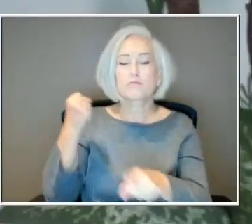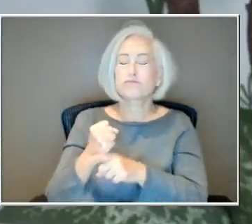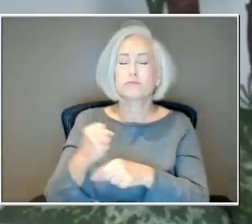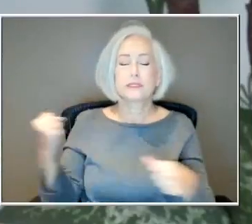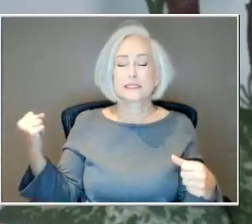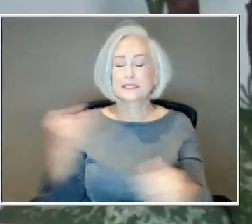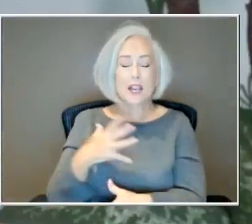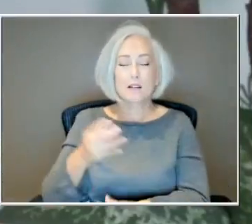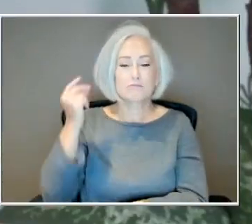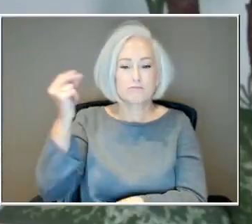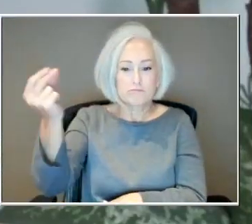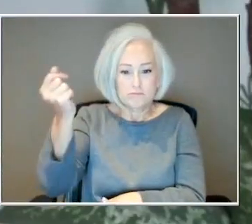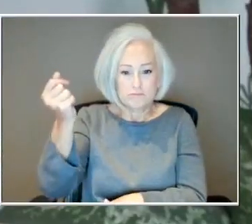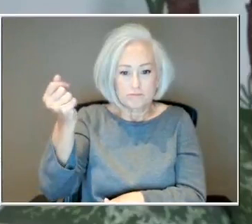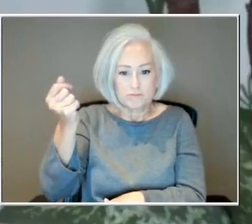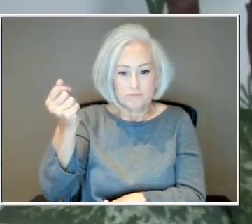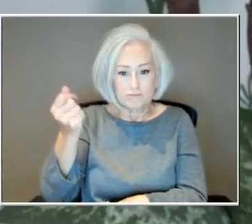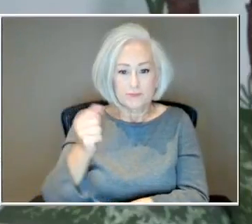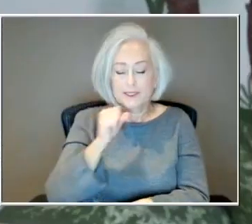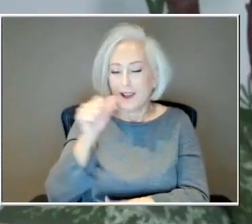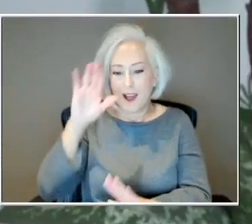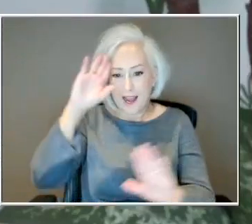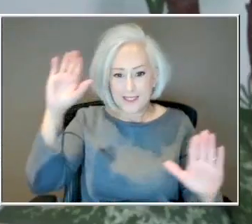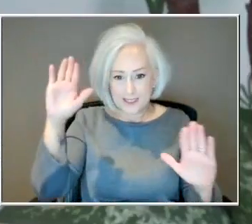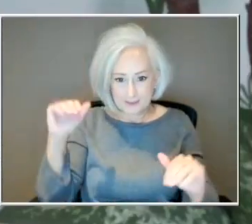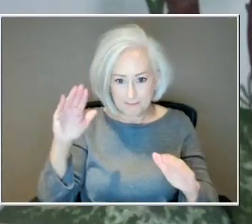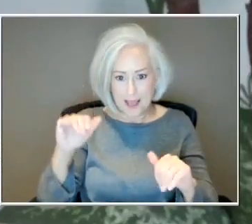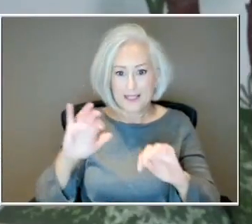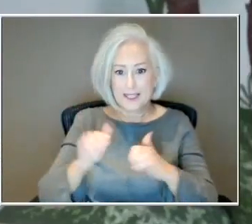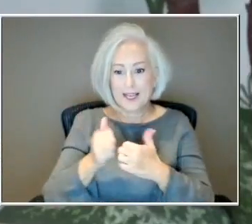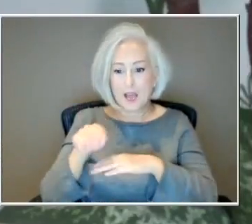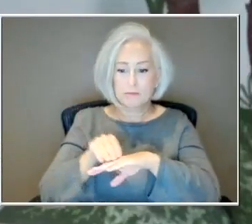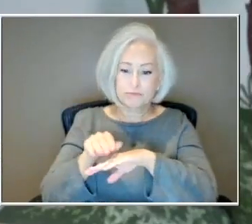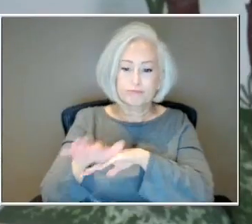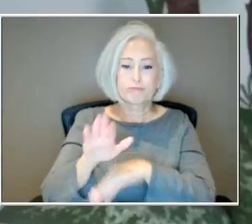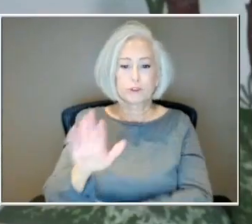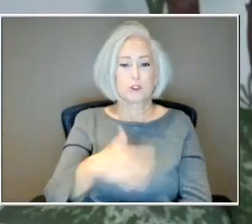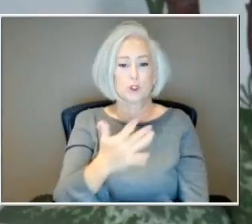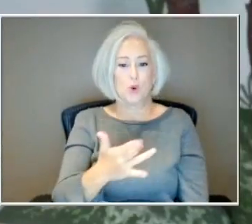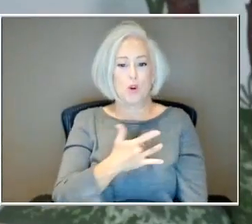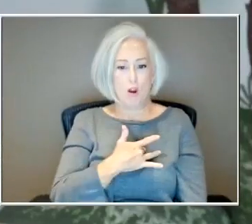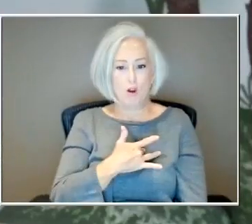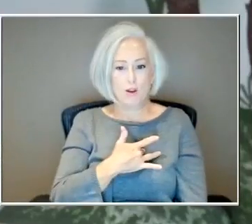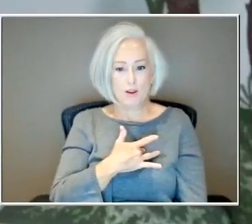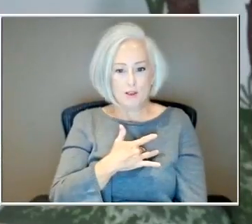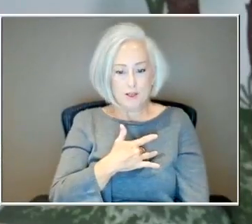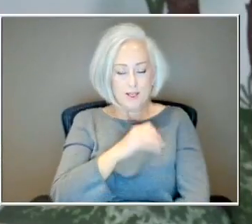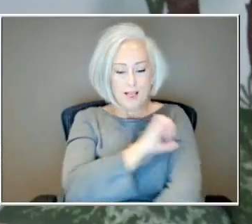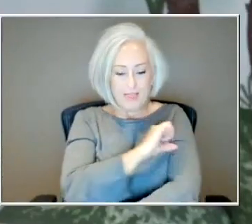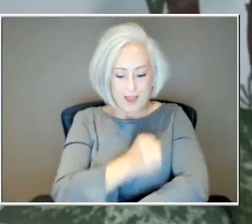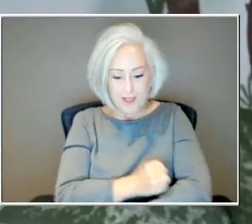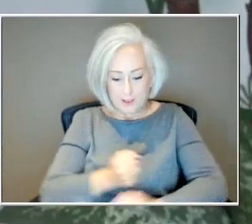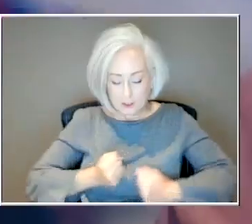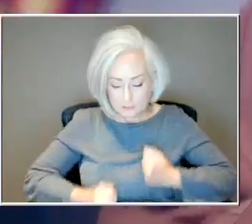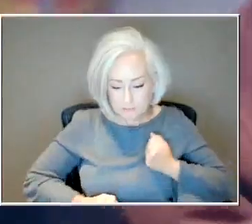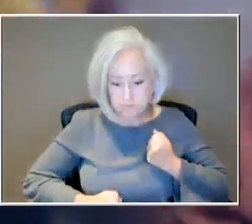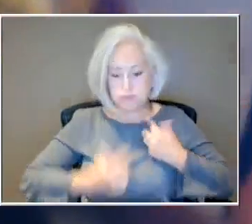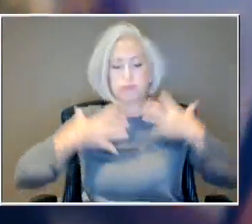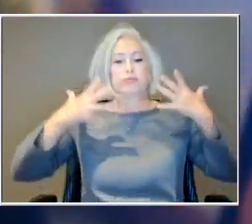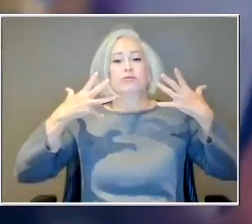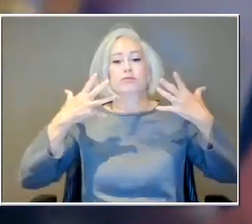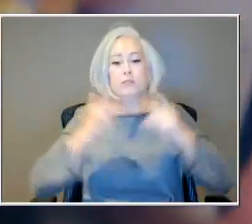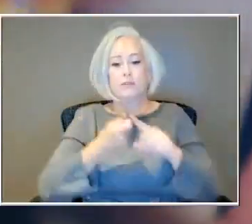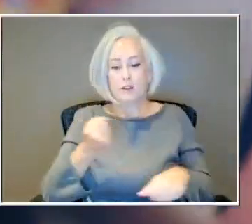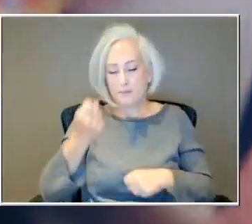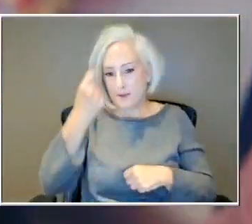sudden. It's unexpected and how it affects your heart. The adrenaline that's released from the brain is